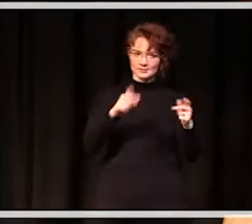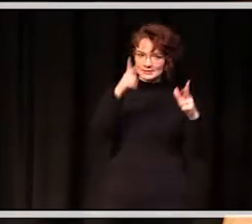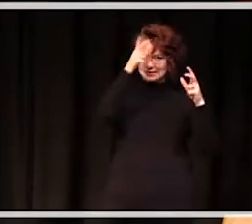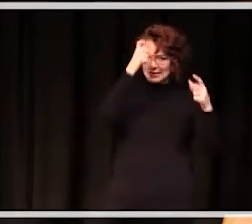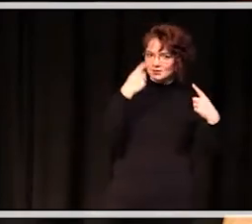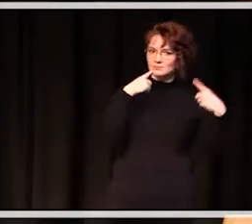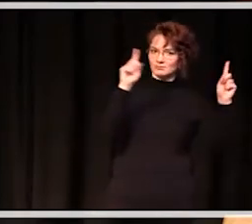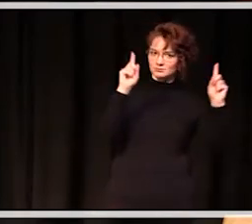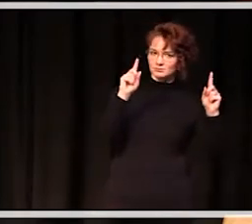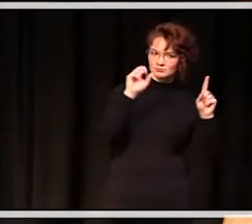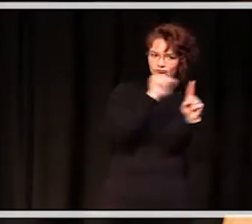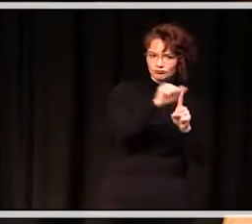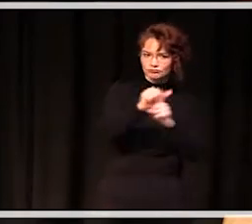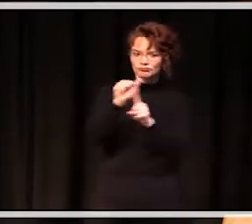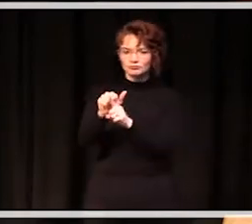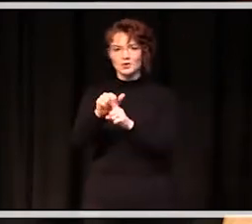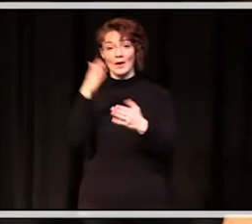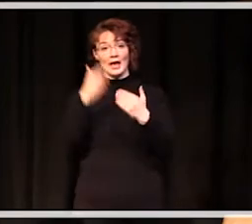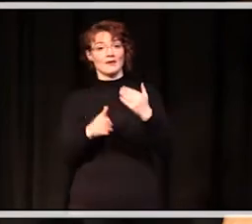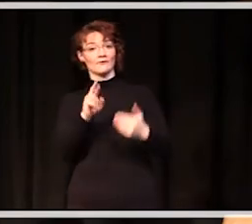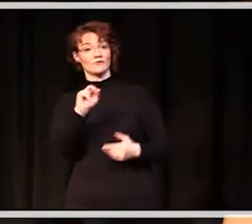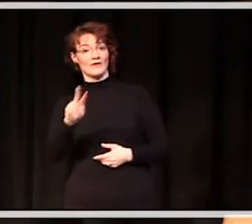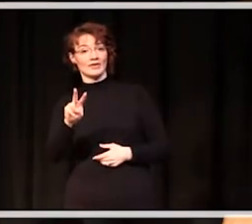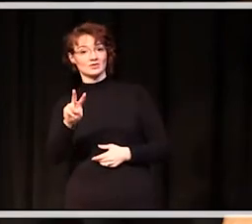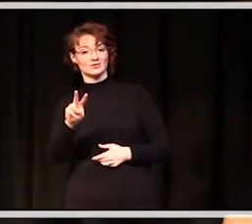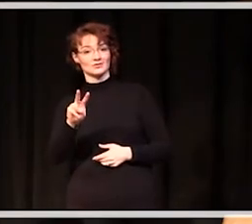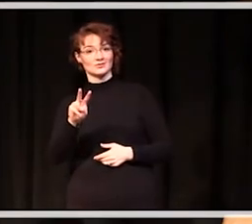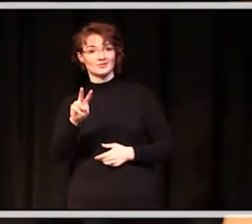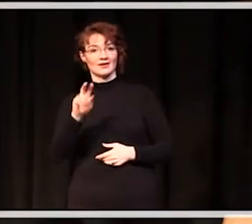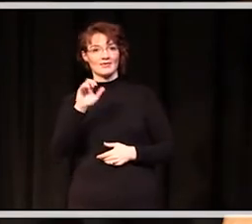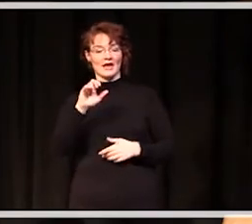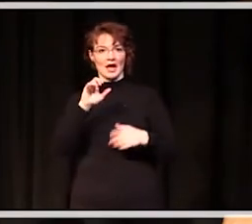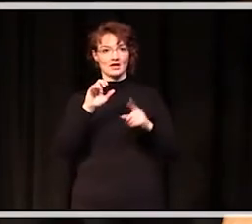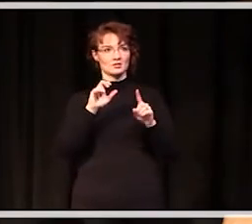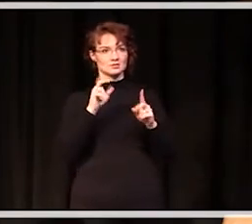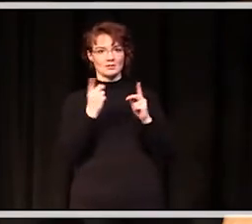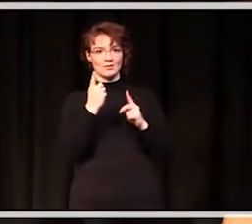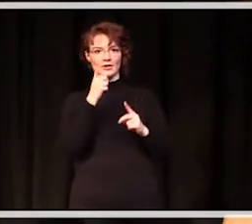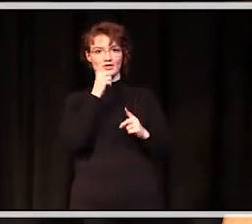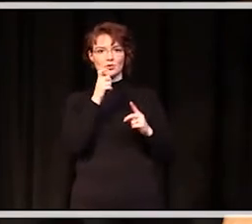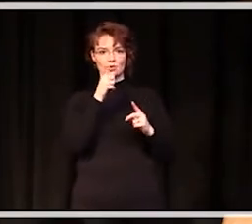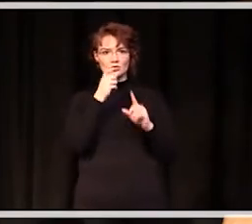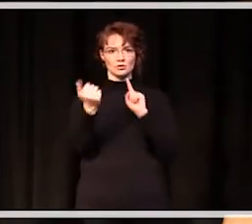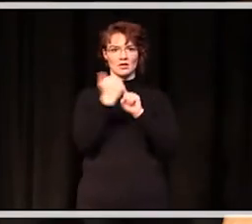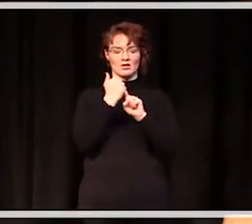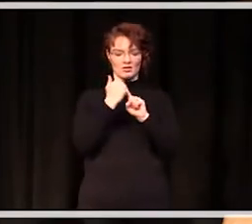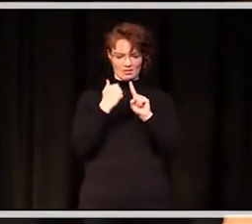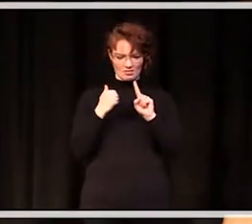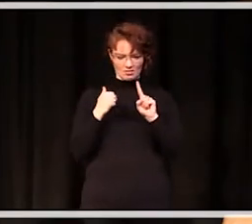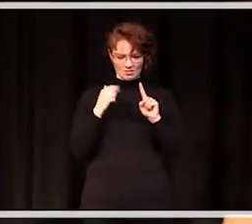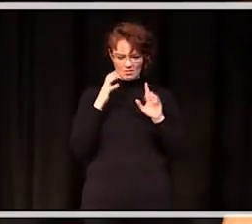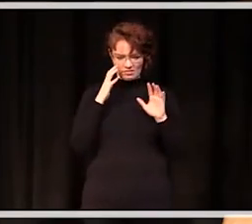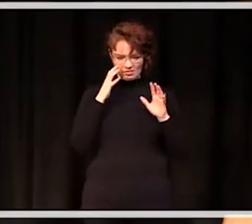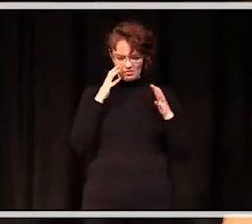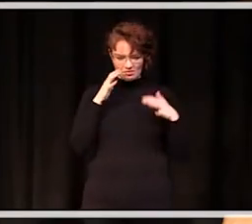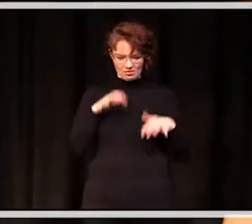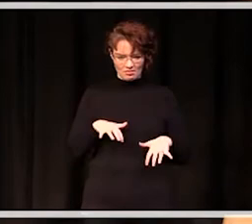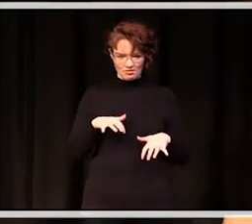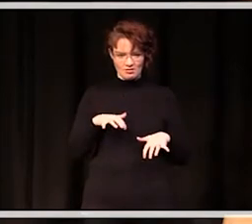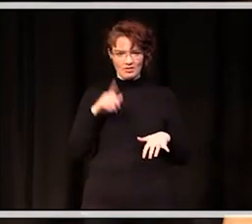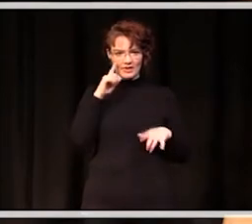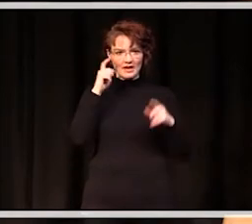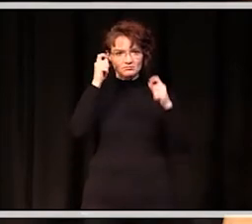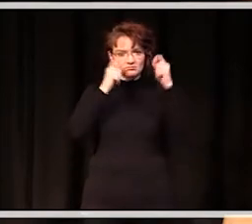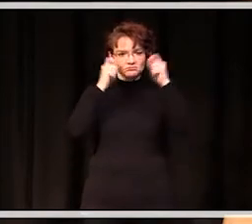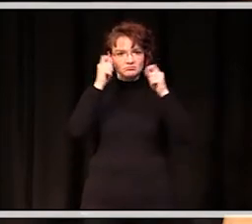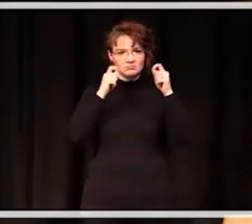that we get to the end of Revelation, what we're going to see is that look of loss in someone's eyes. They realize, I just got sucked into